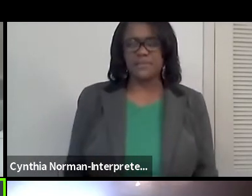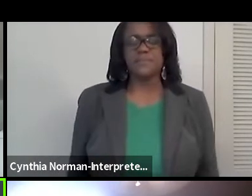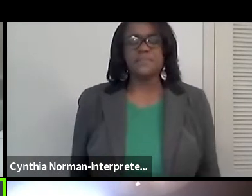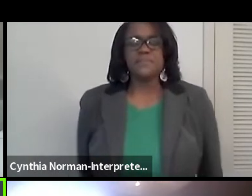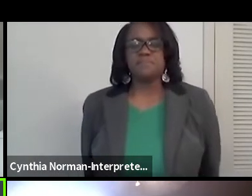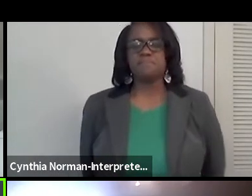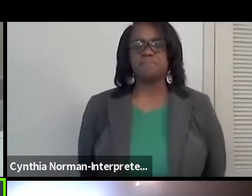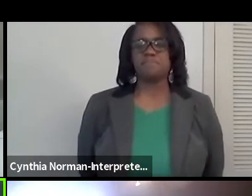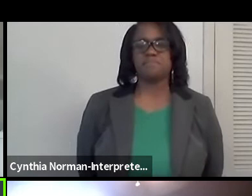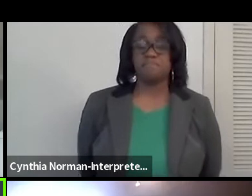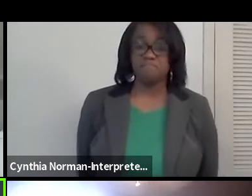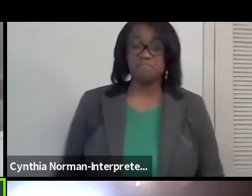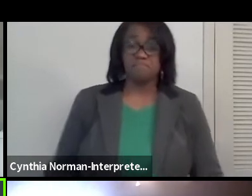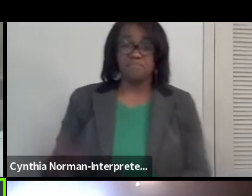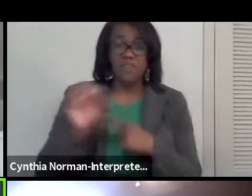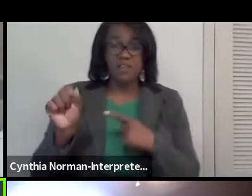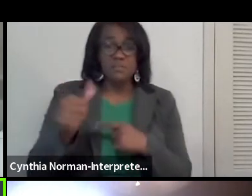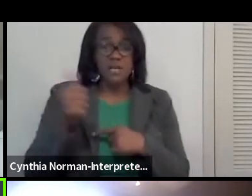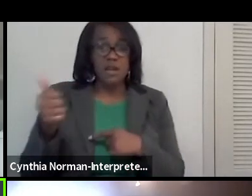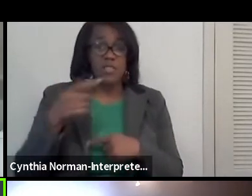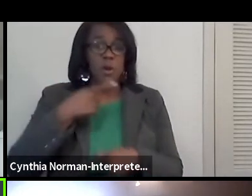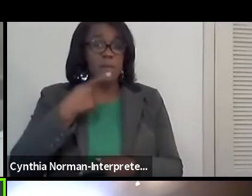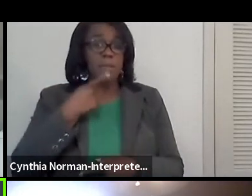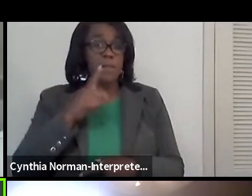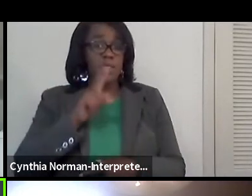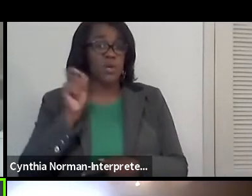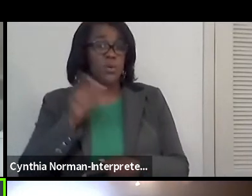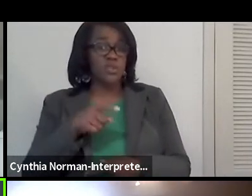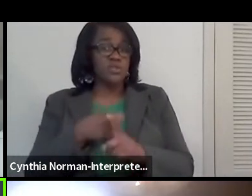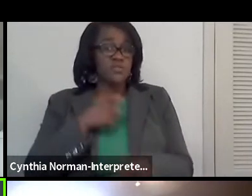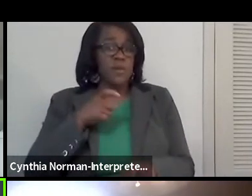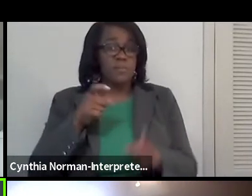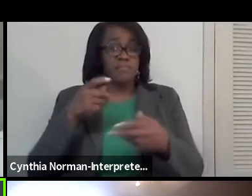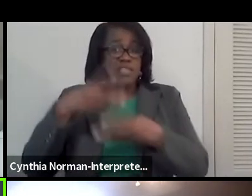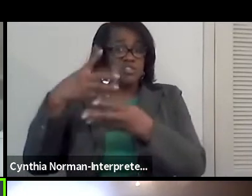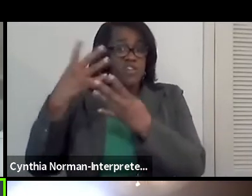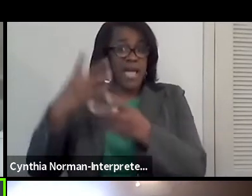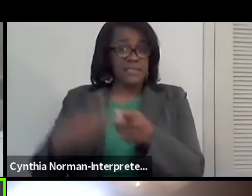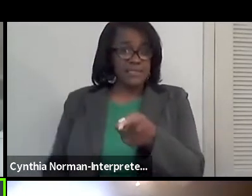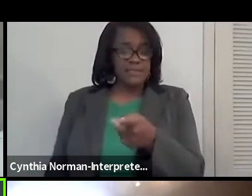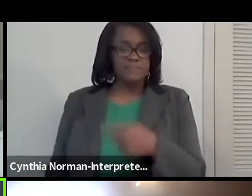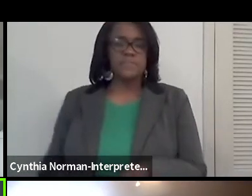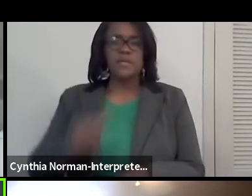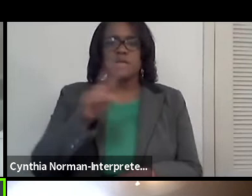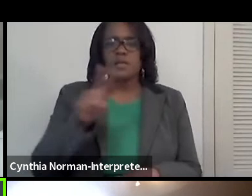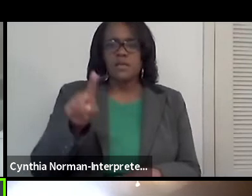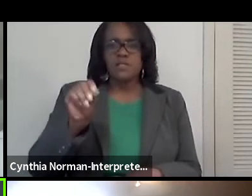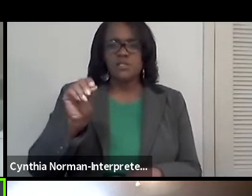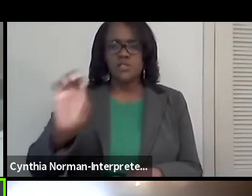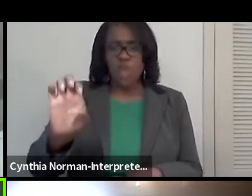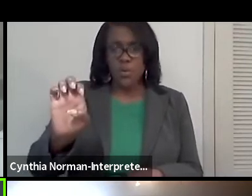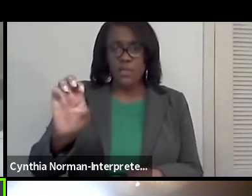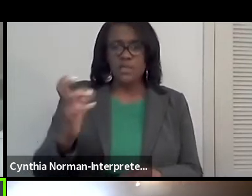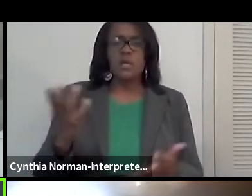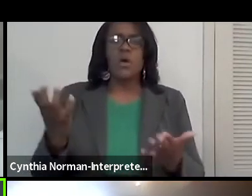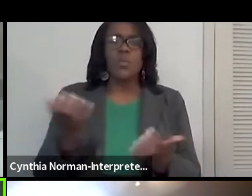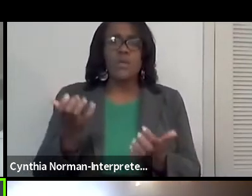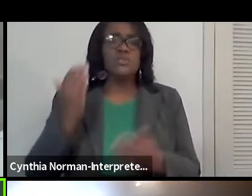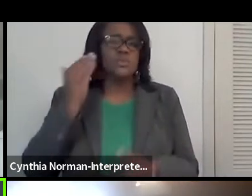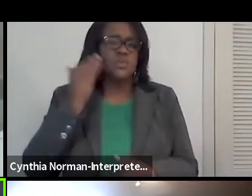Awesome. Another public question from the chat. Zoe would like to know,